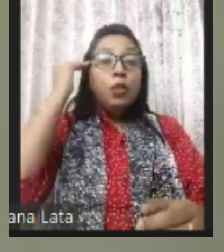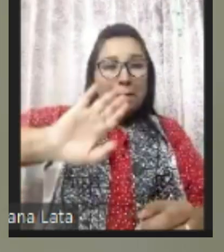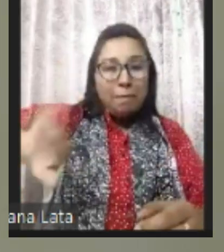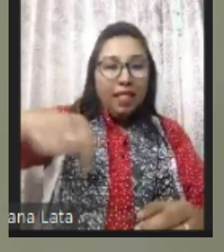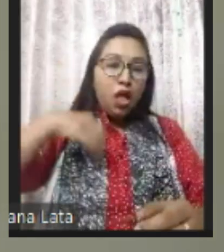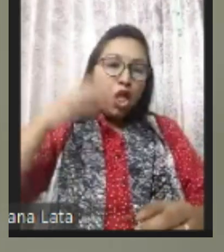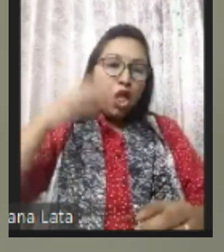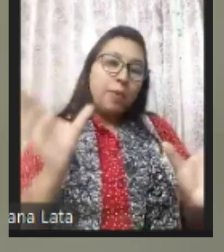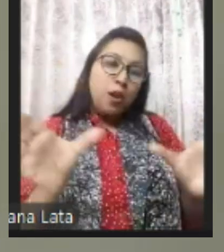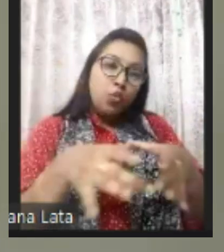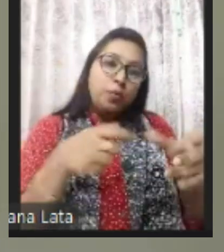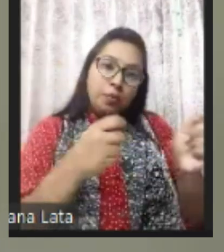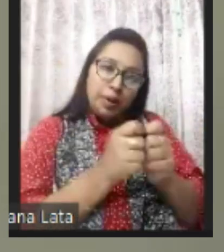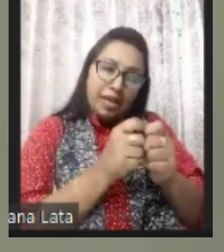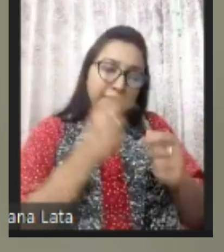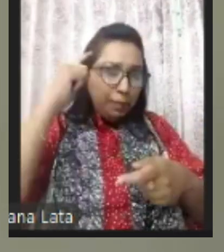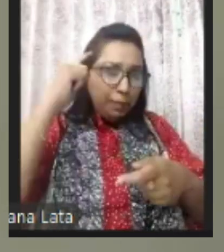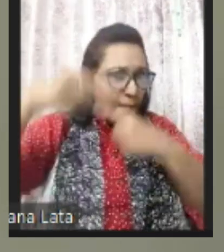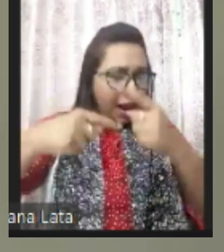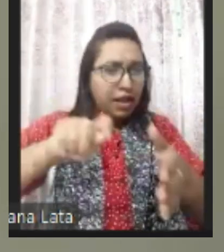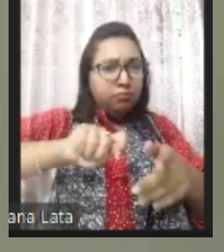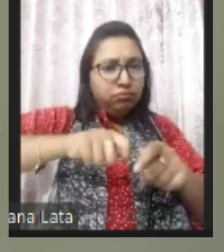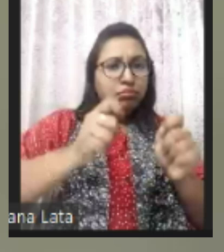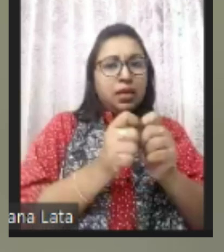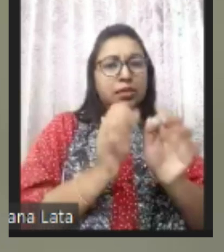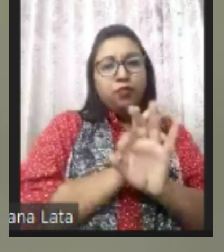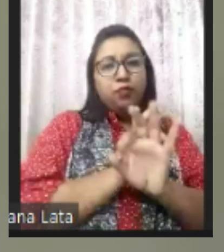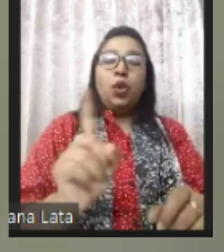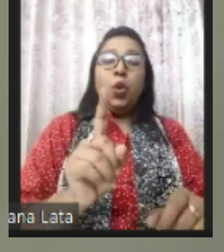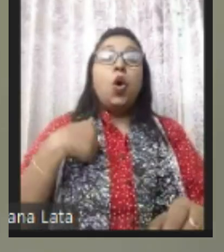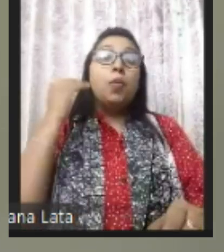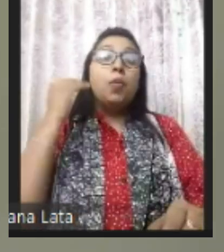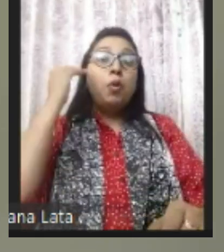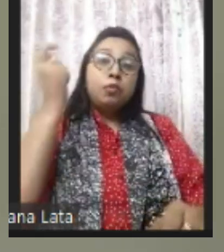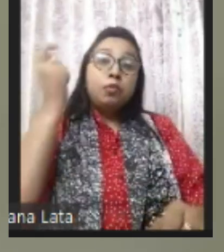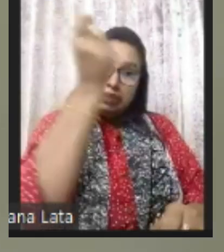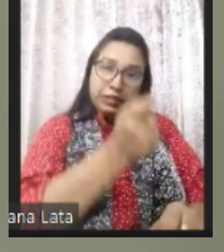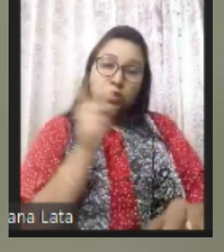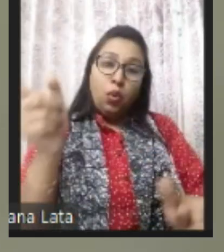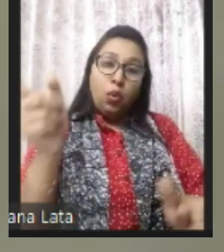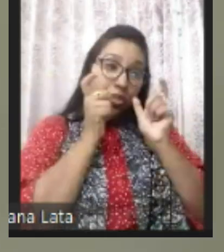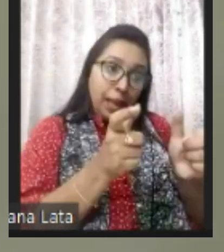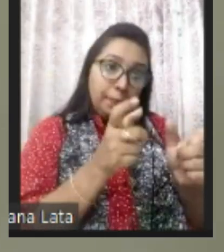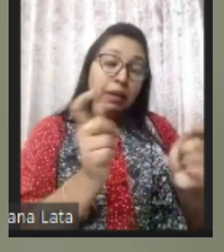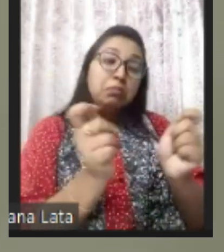and the accessibility measures that we take. So we take those 3 points very